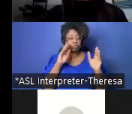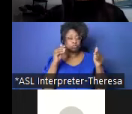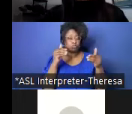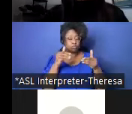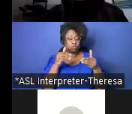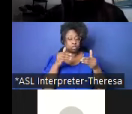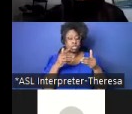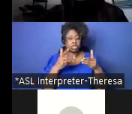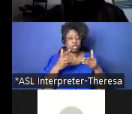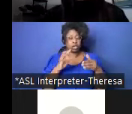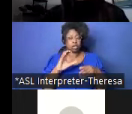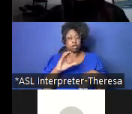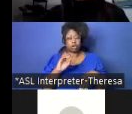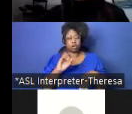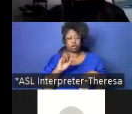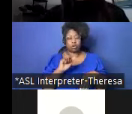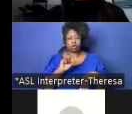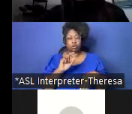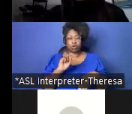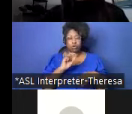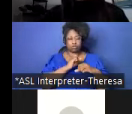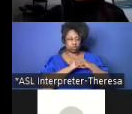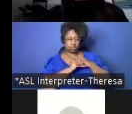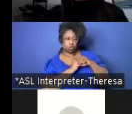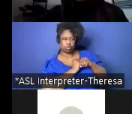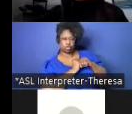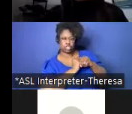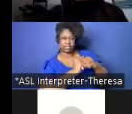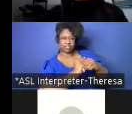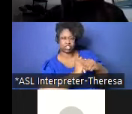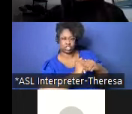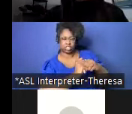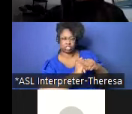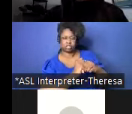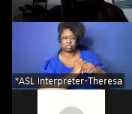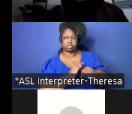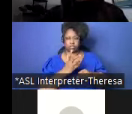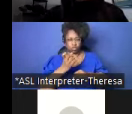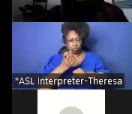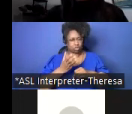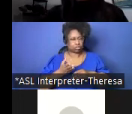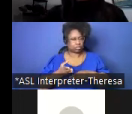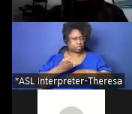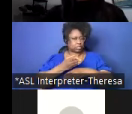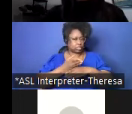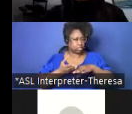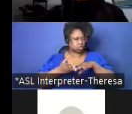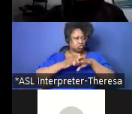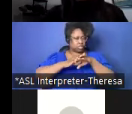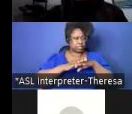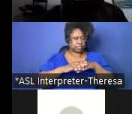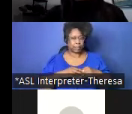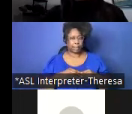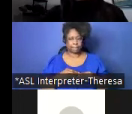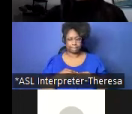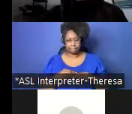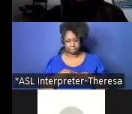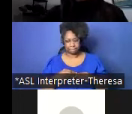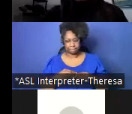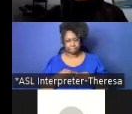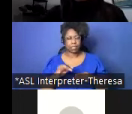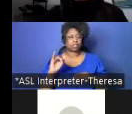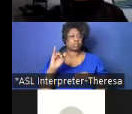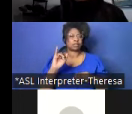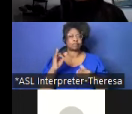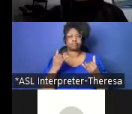coastal protection measures, in some cases along existing rail lines